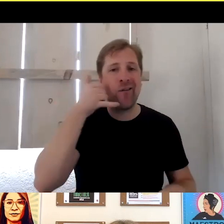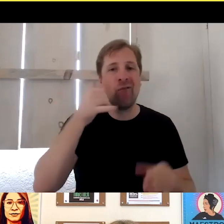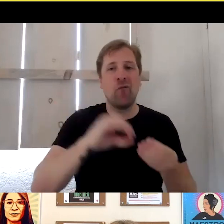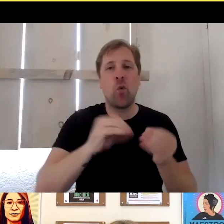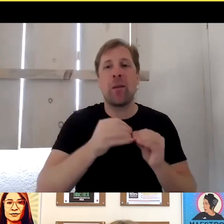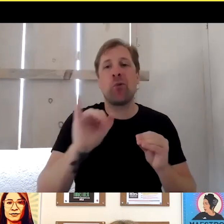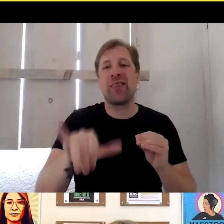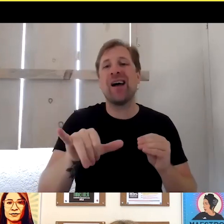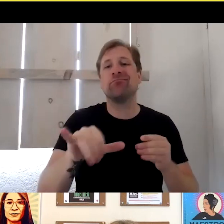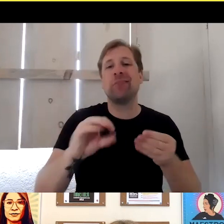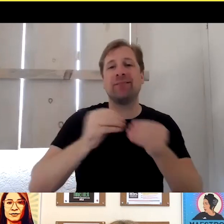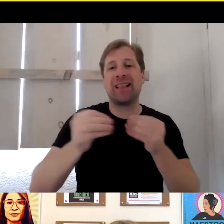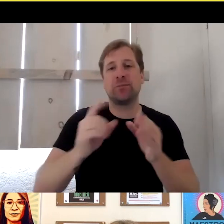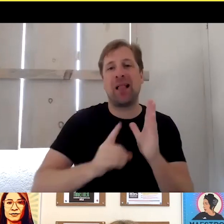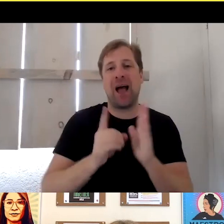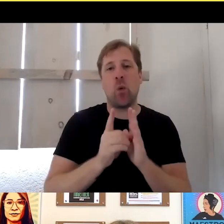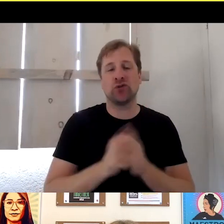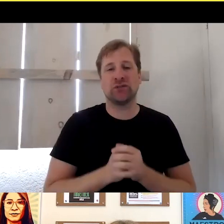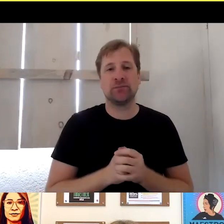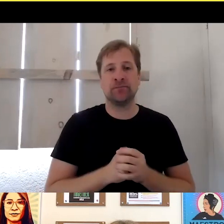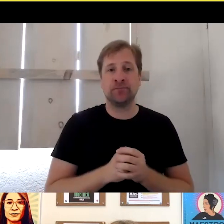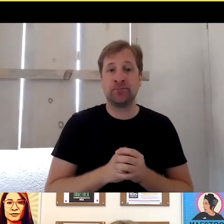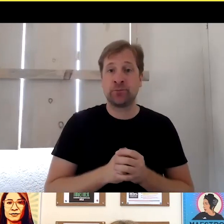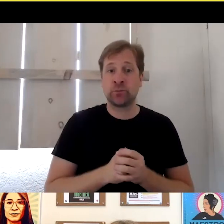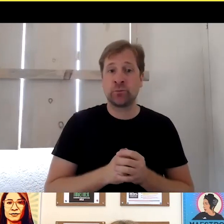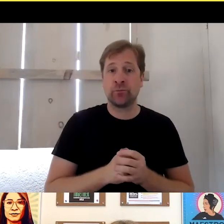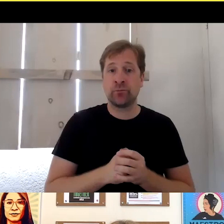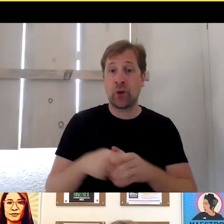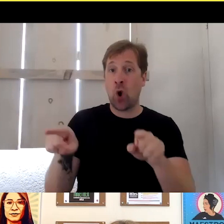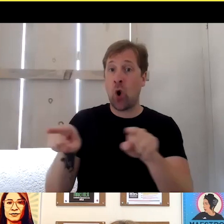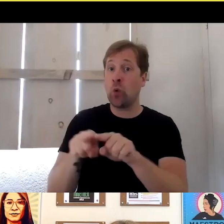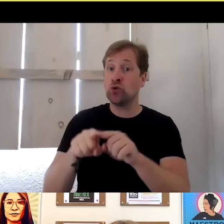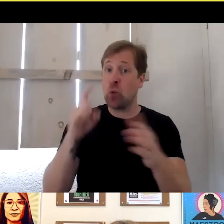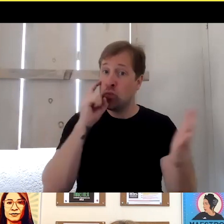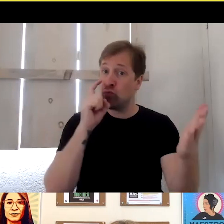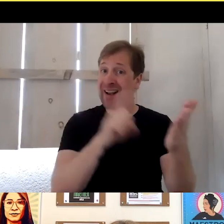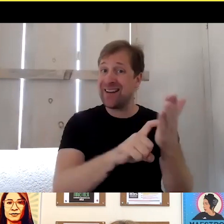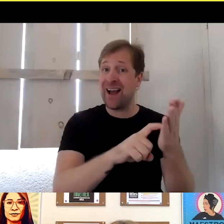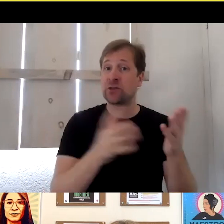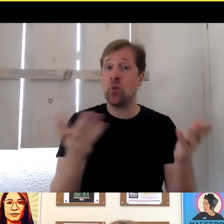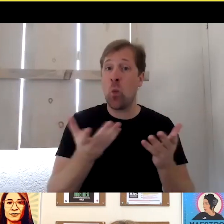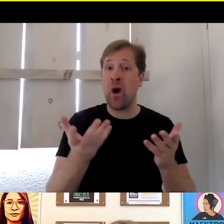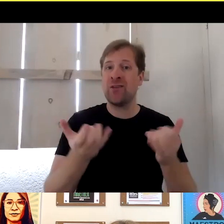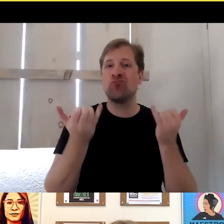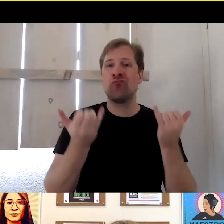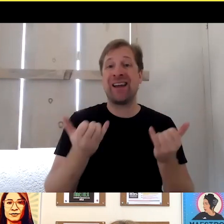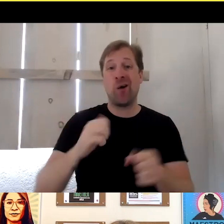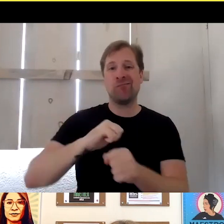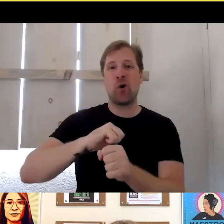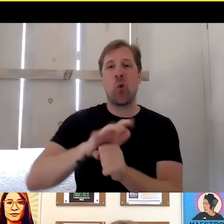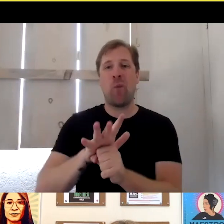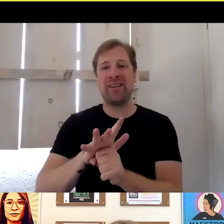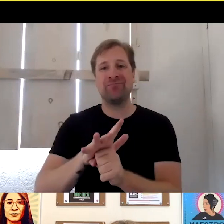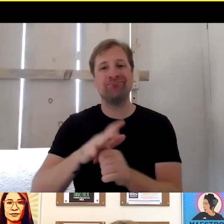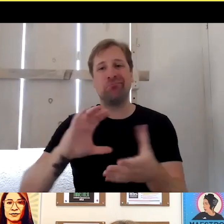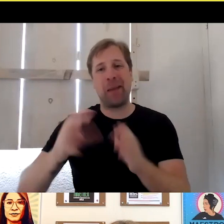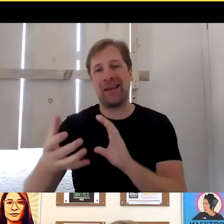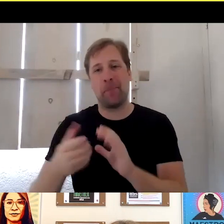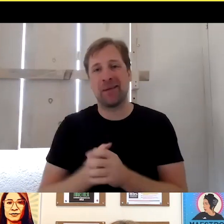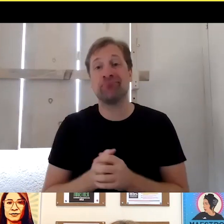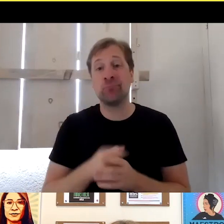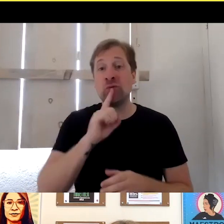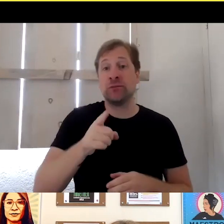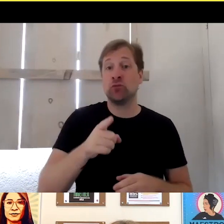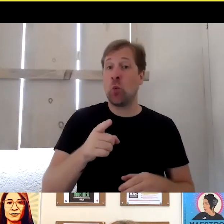flexible hours. There's also a recognition that we are in a pandemic, and therefore, with the approval